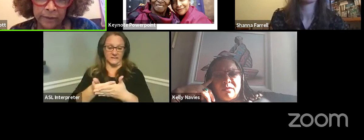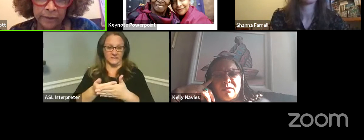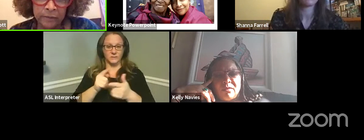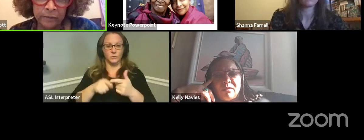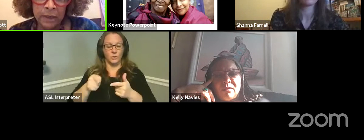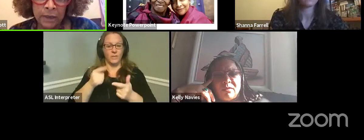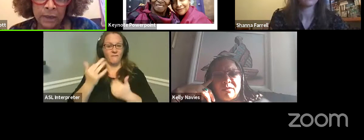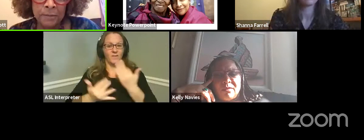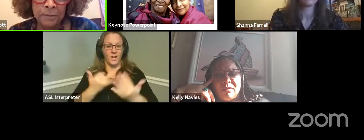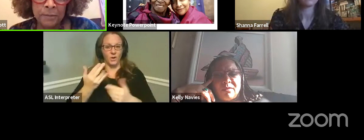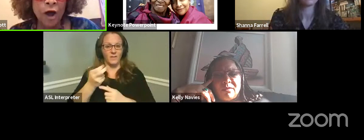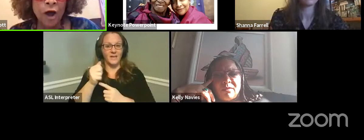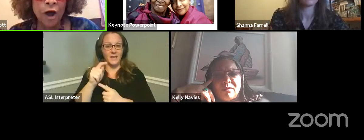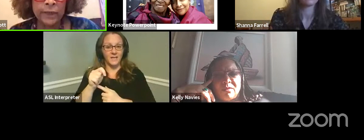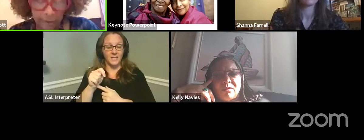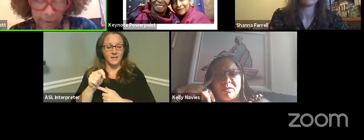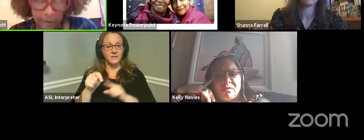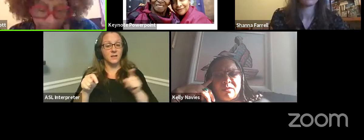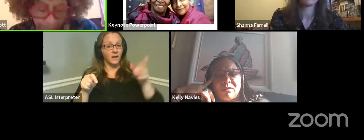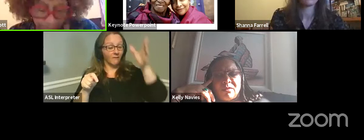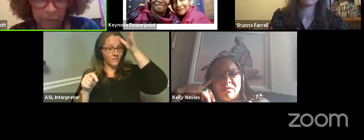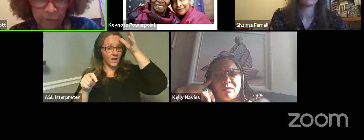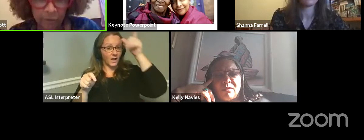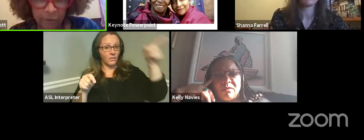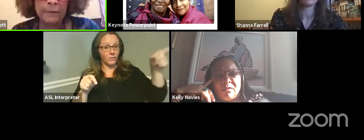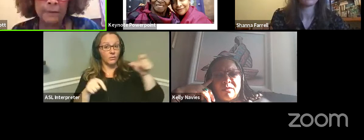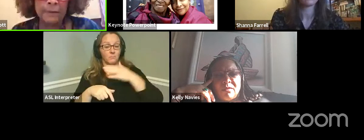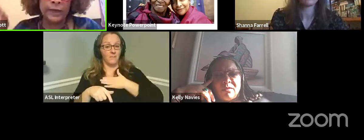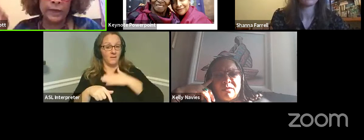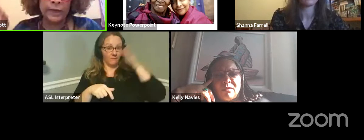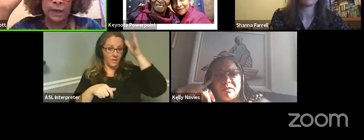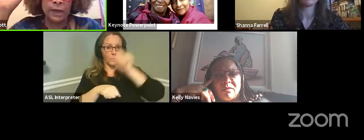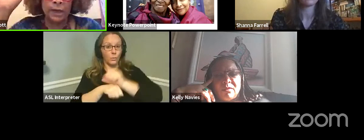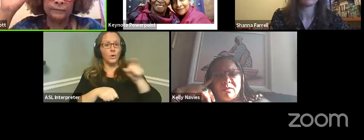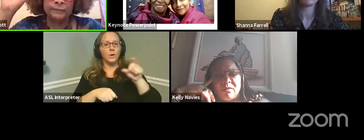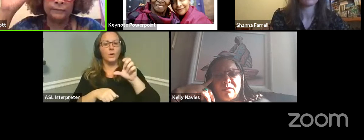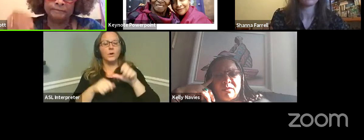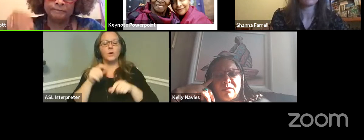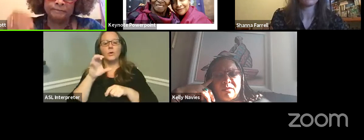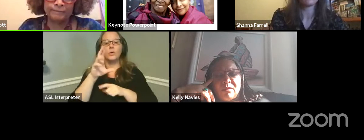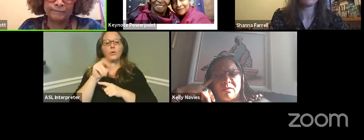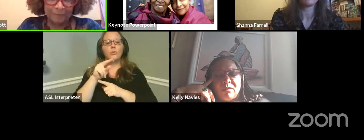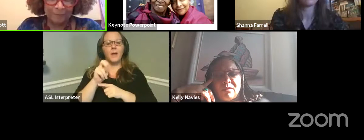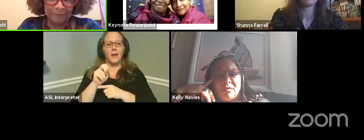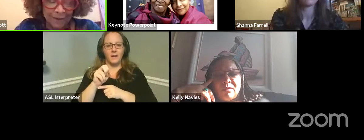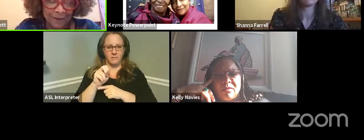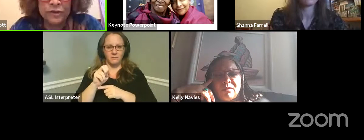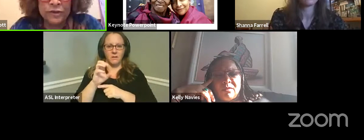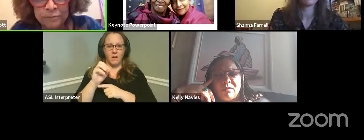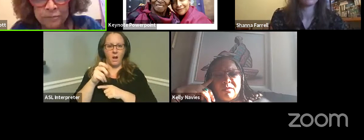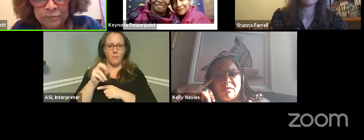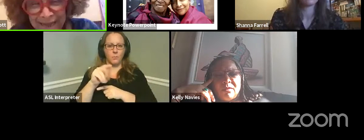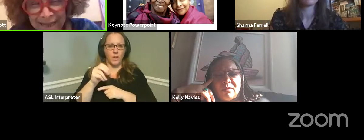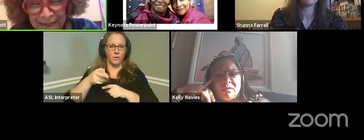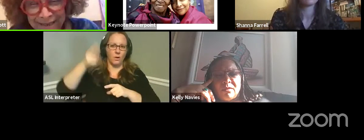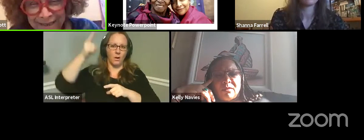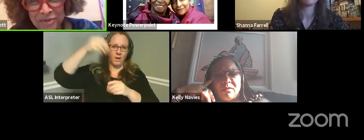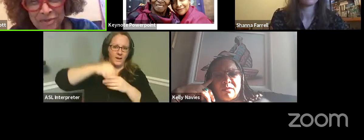heat. But my father worked as a crane operator up. I once asked my